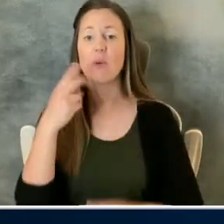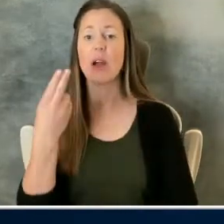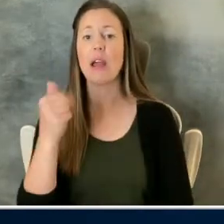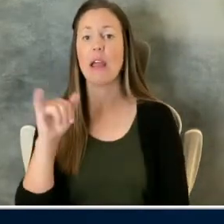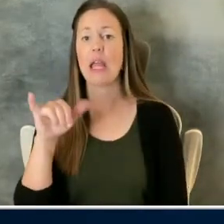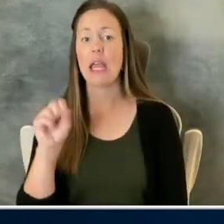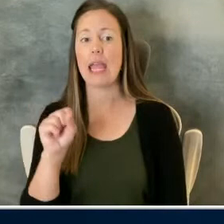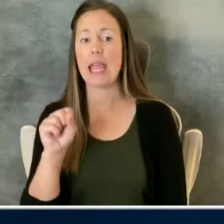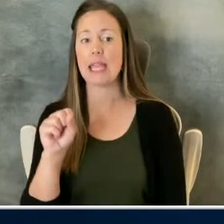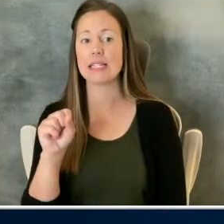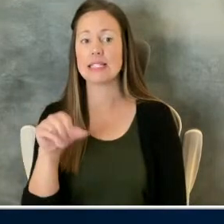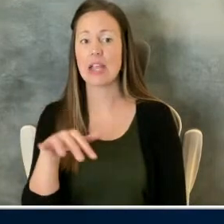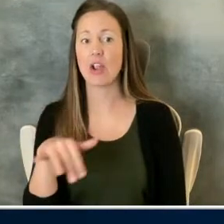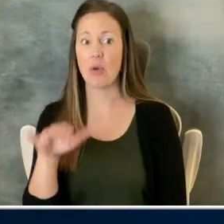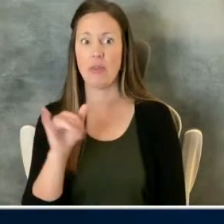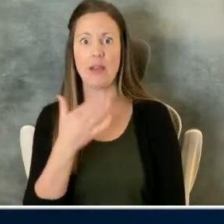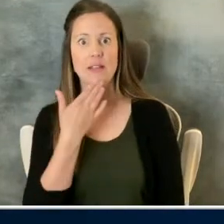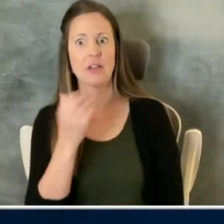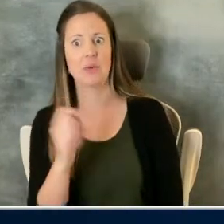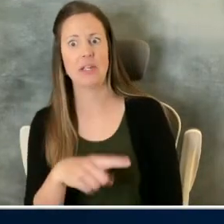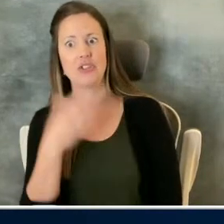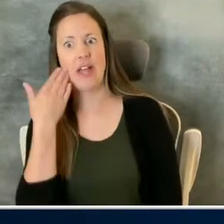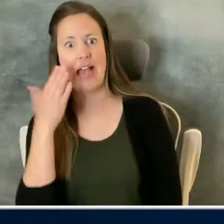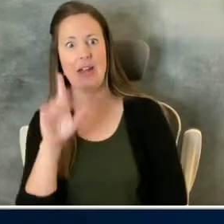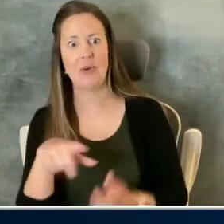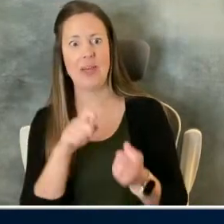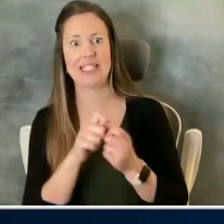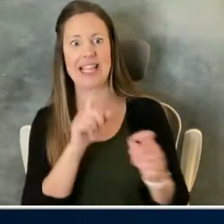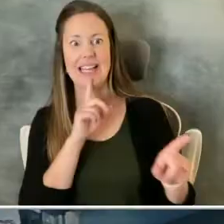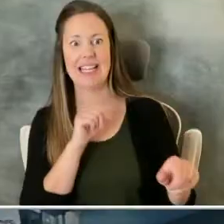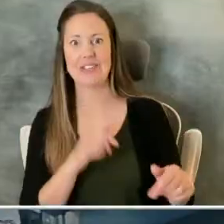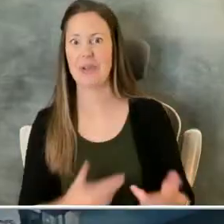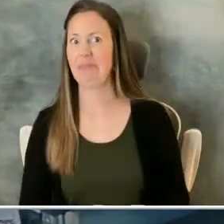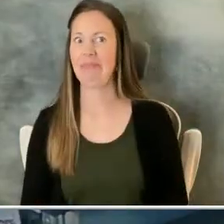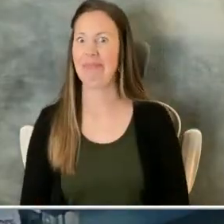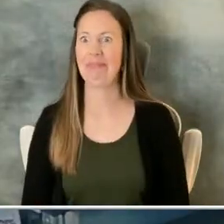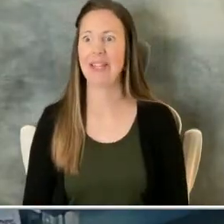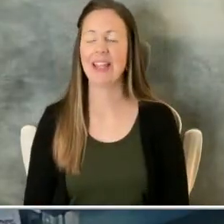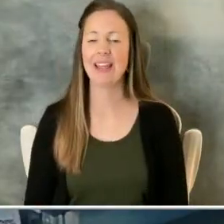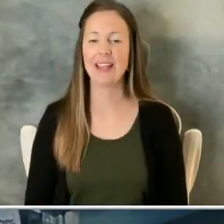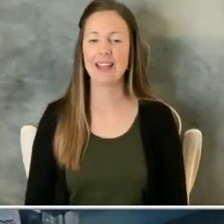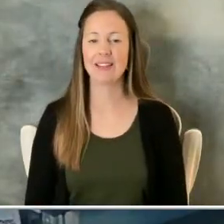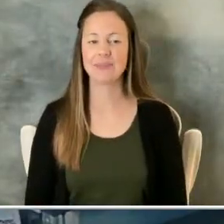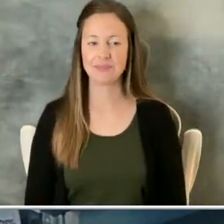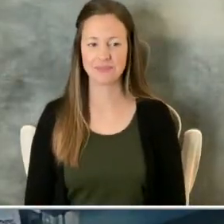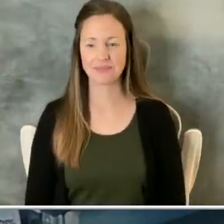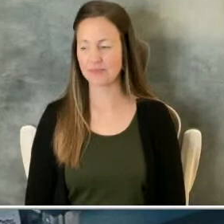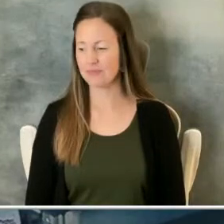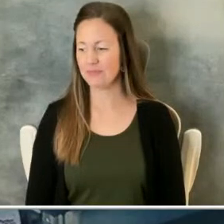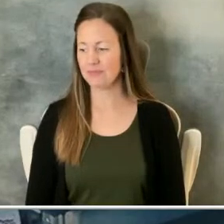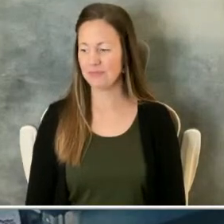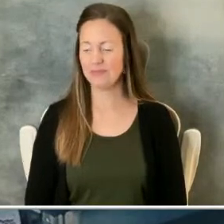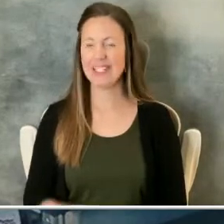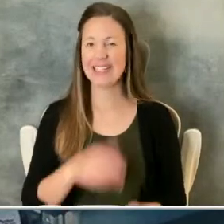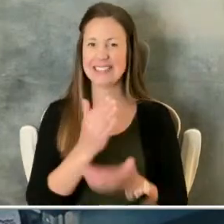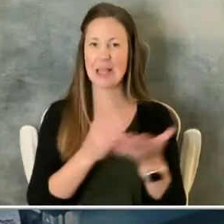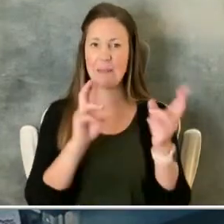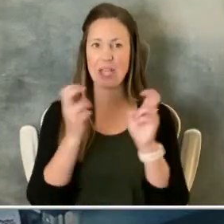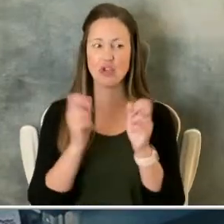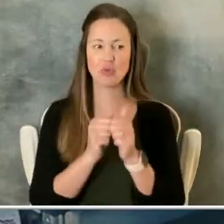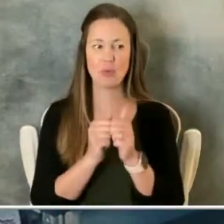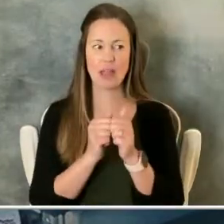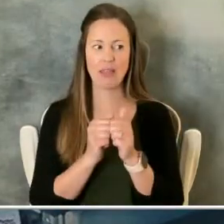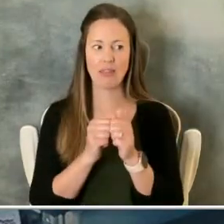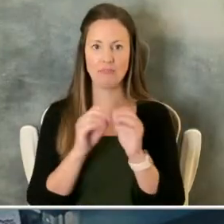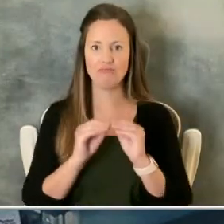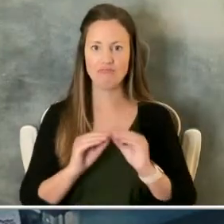question. I can't tell you exactly the answer to that. There have been some problems in the rollout of this vaccine, but you have to remember, A, just as every